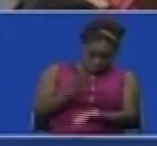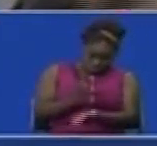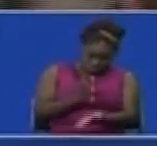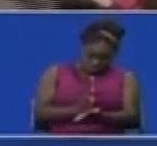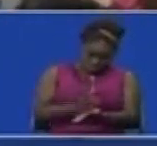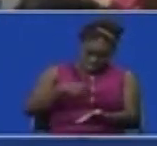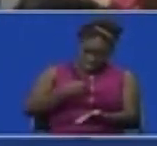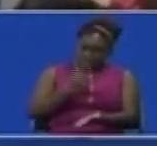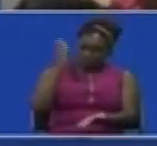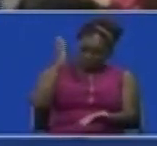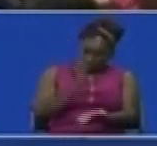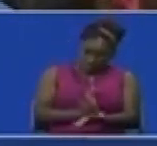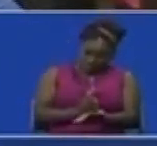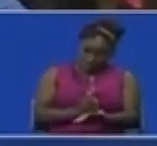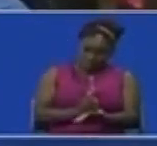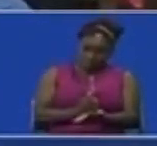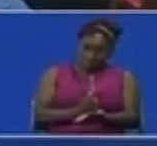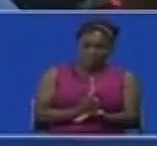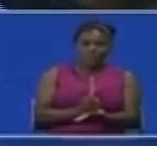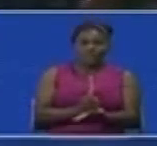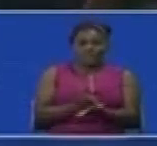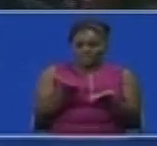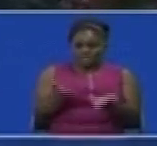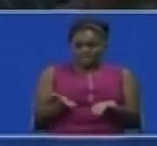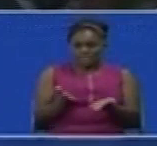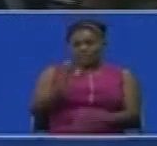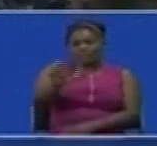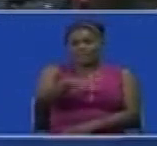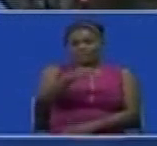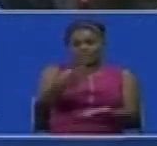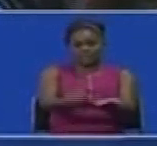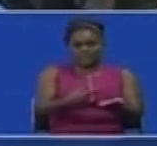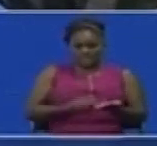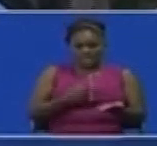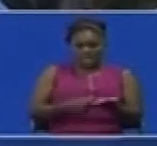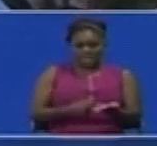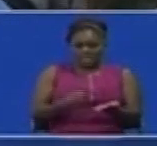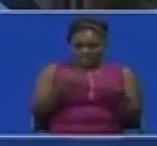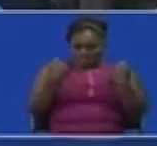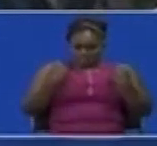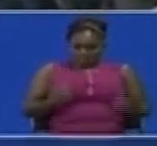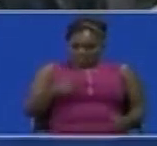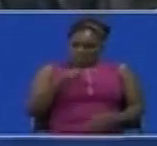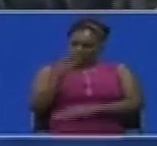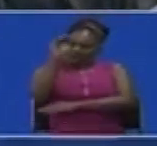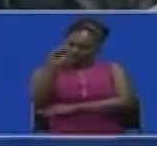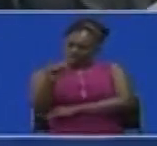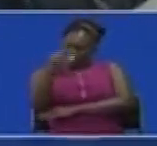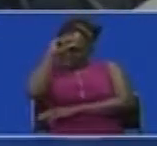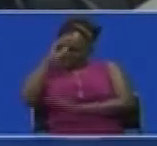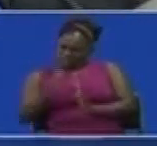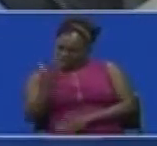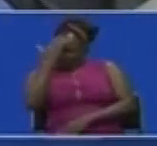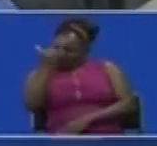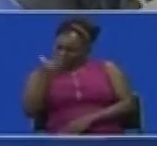can assert that this thing has never come to the floor of the assembly. I personally questioned the governor, why are we having